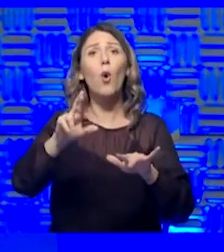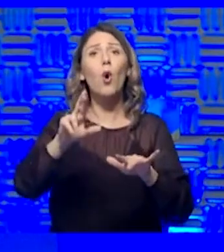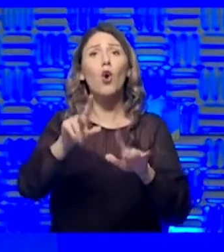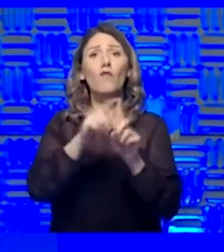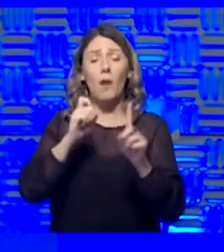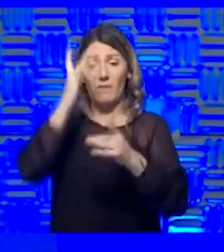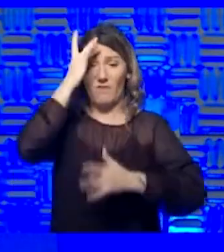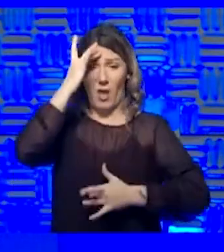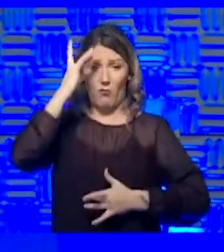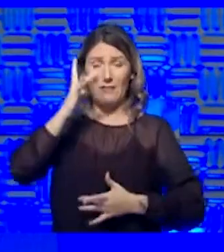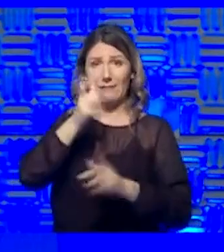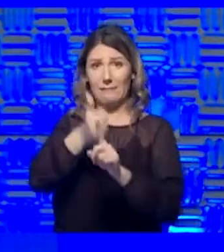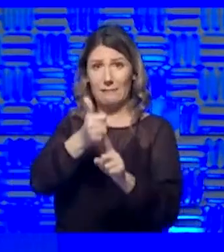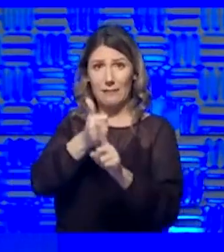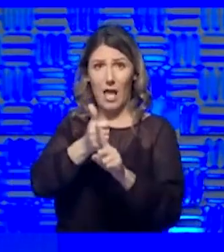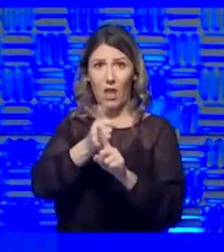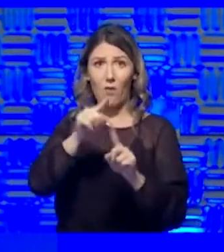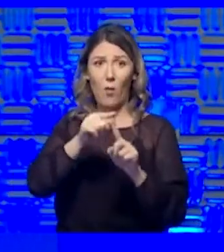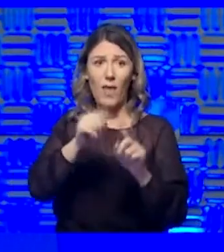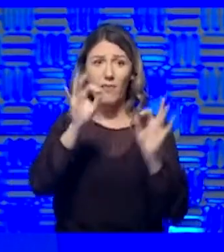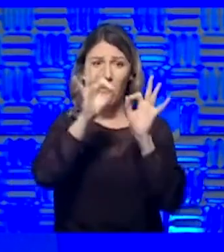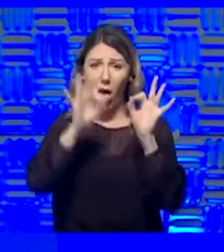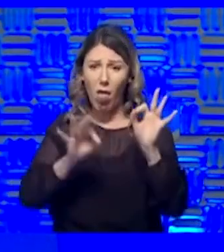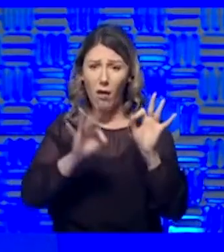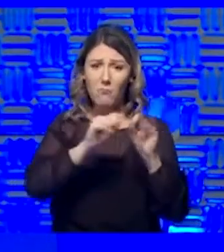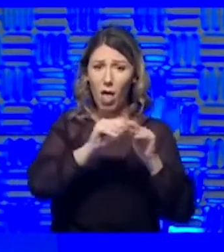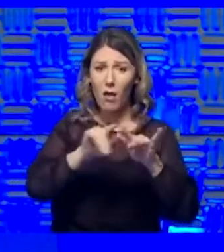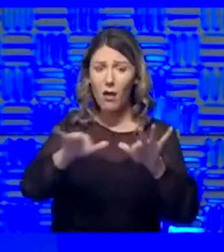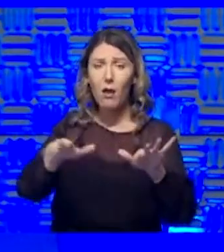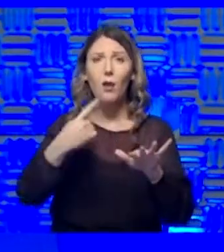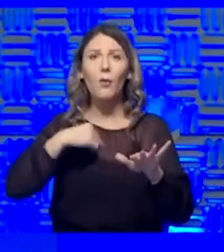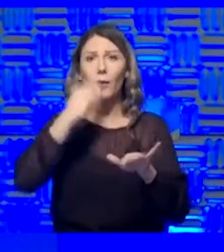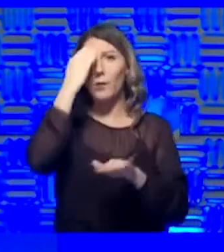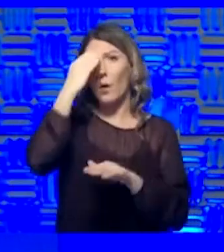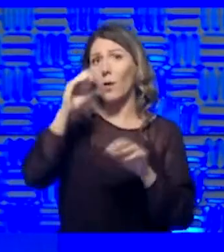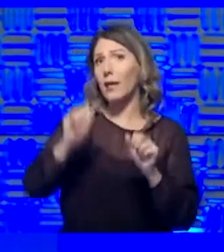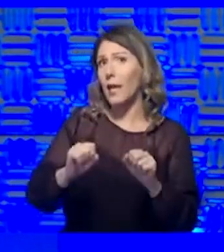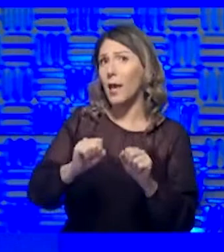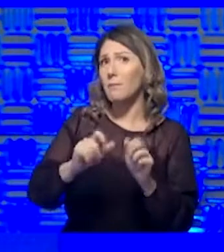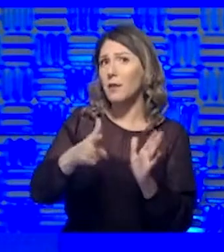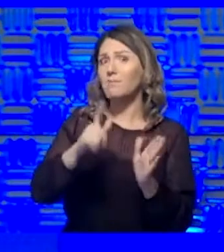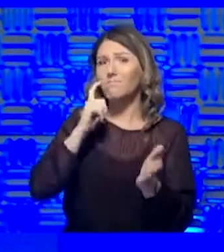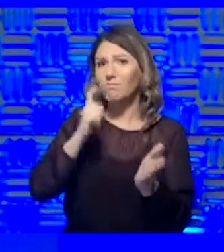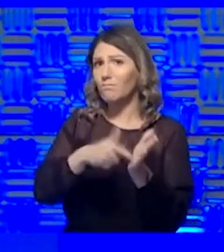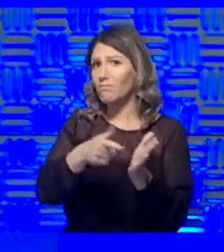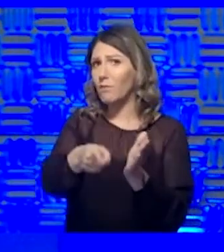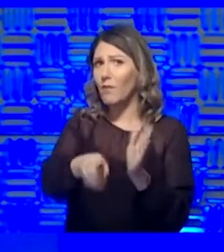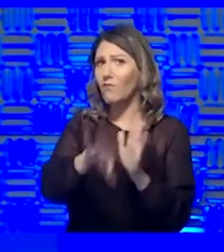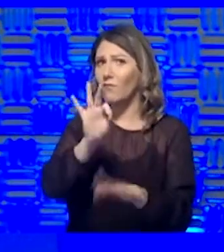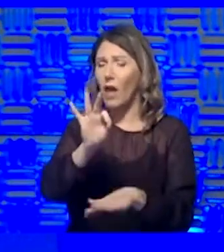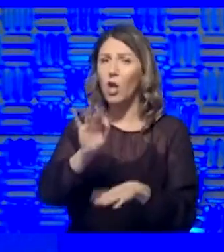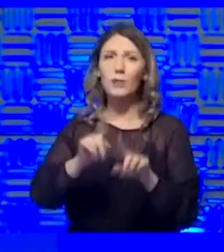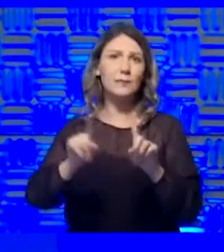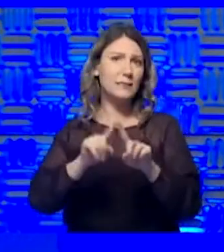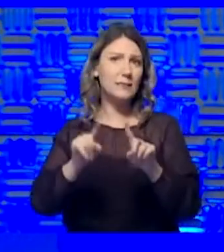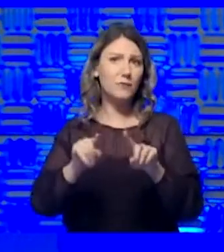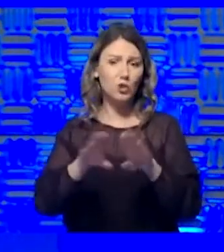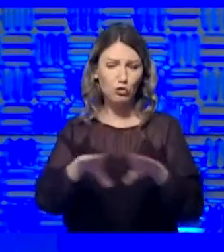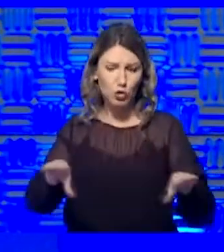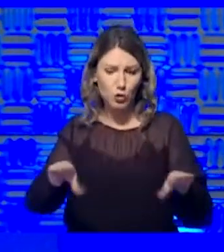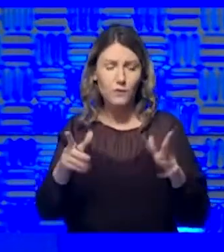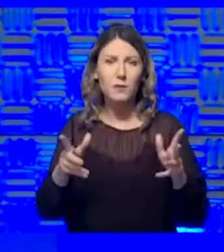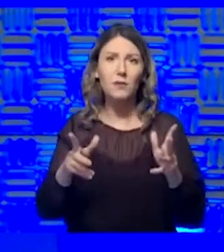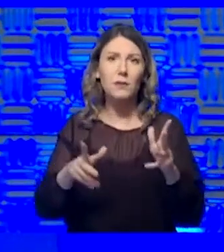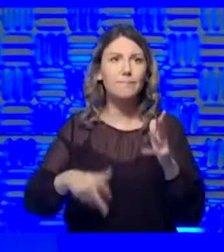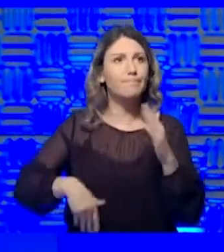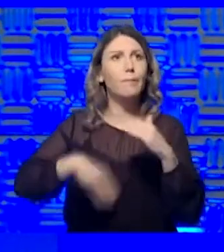And I would have to look at that study in general, but we know that it can be detected on different surfaces for, you know, up to